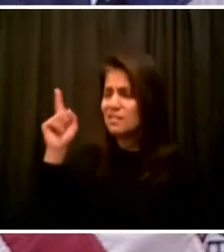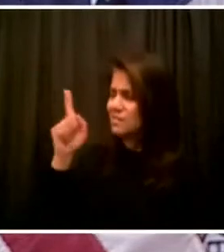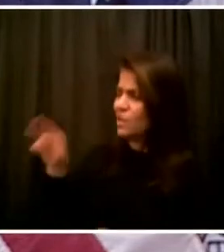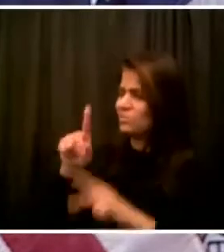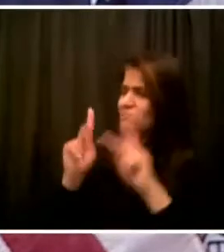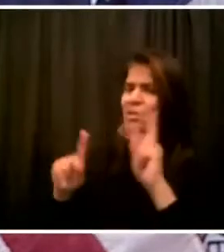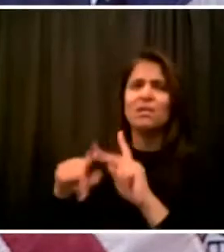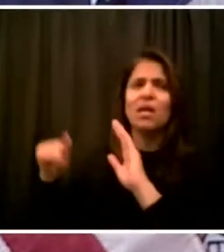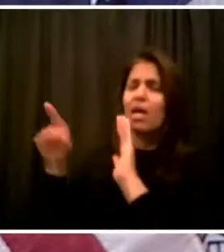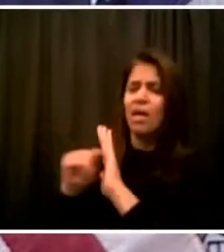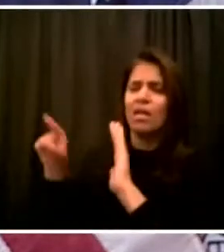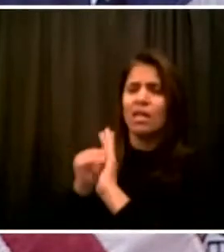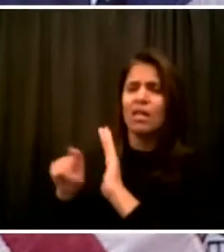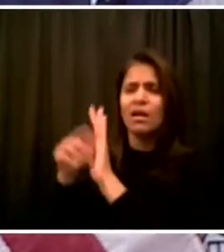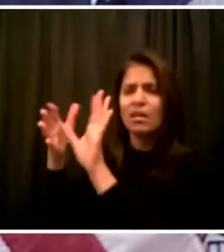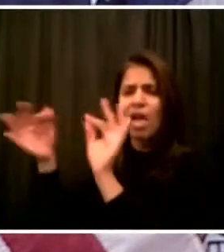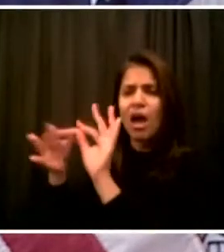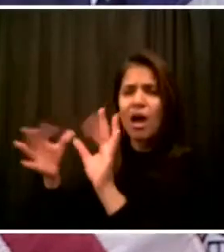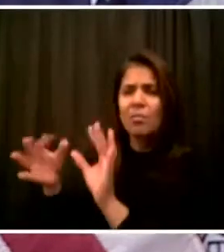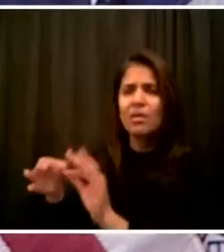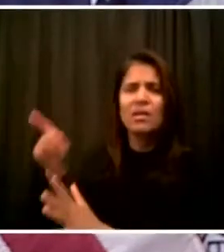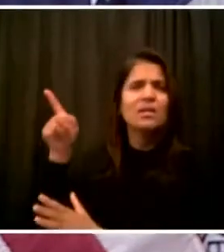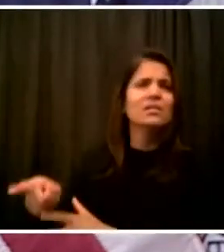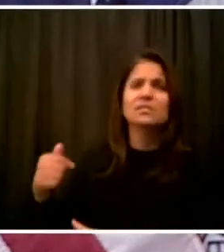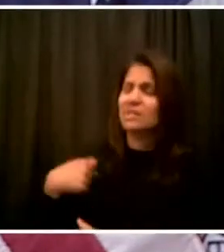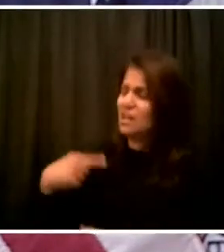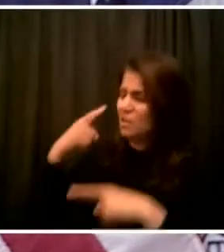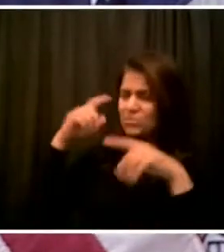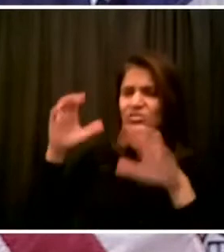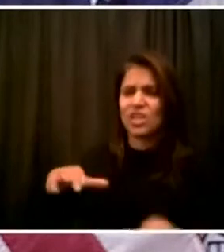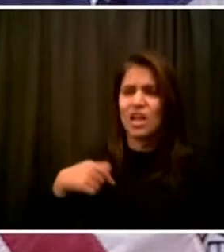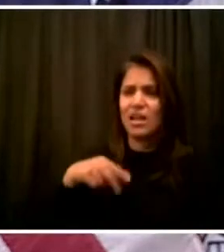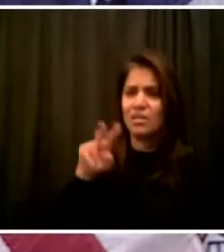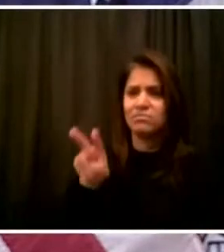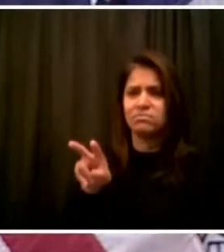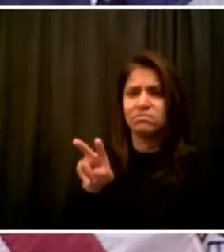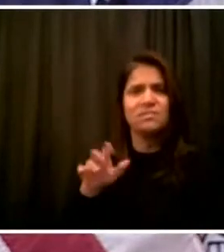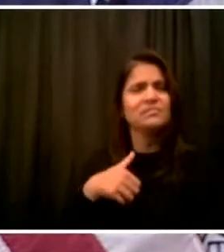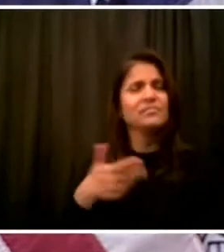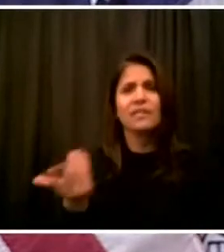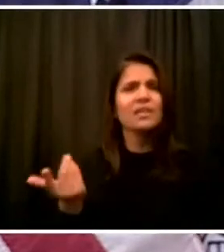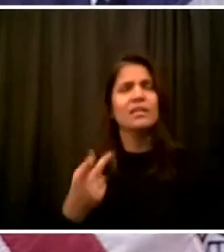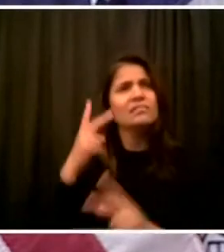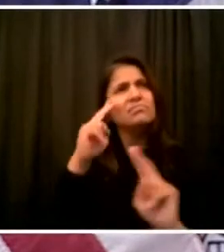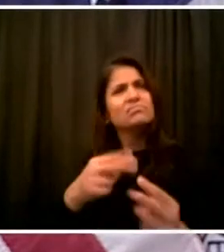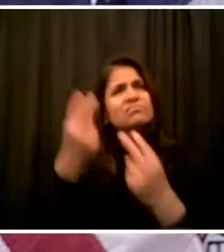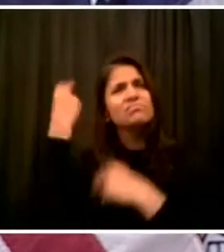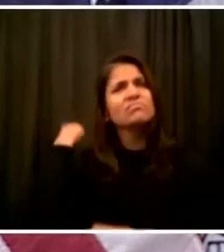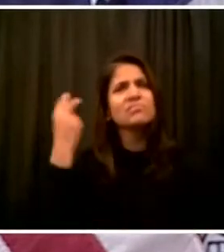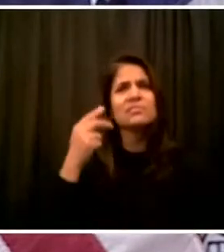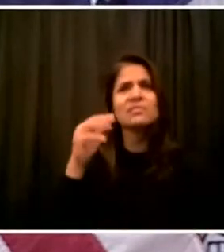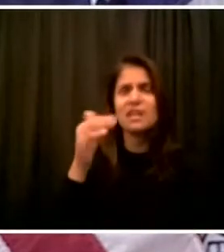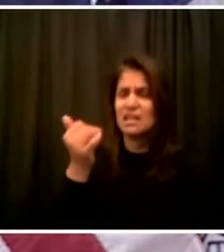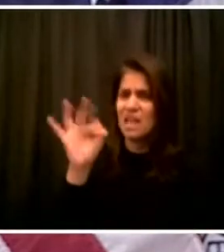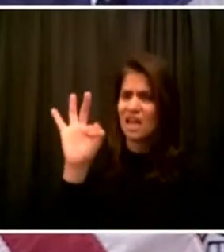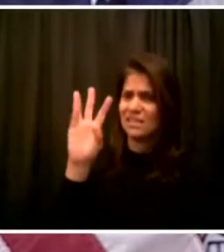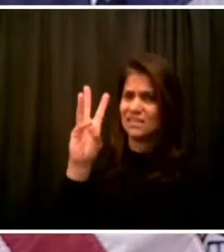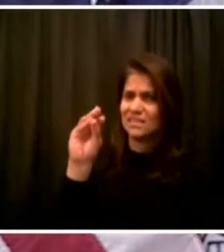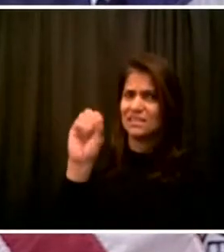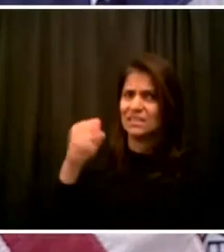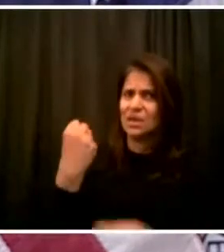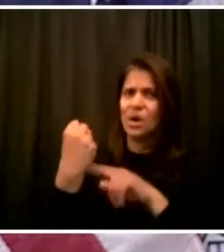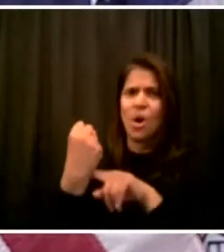would be impossible to be anything like we are today. Or if you remember the days and months after 9/11, there's so much